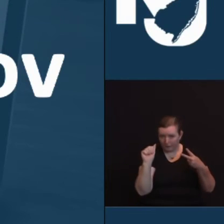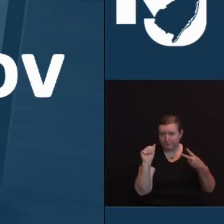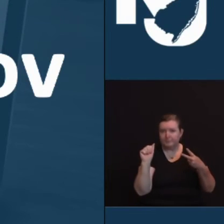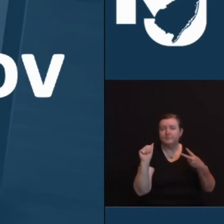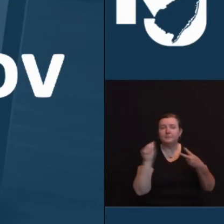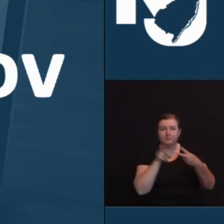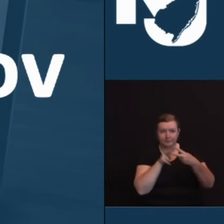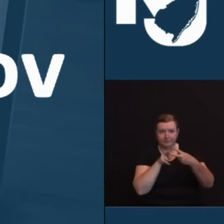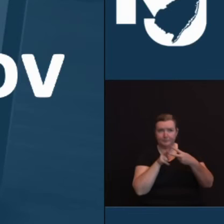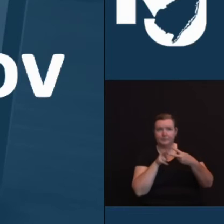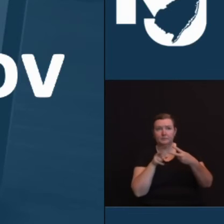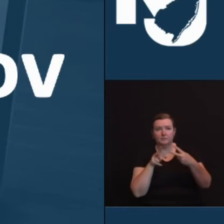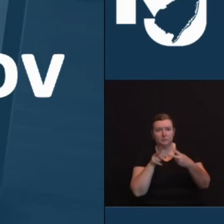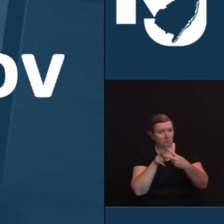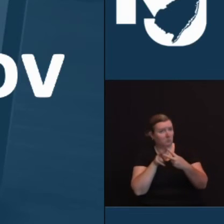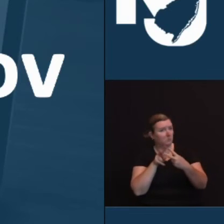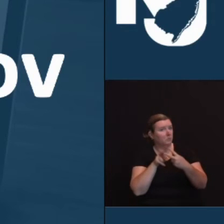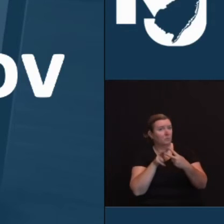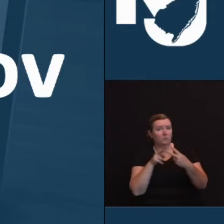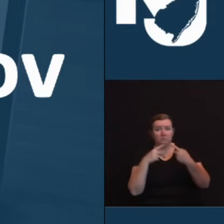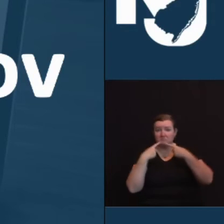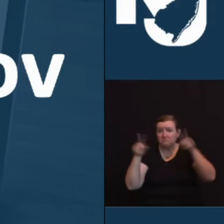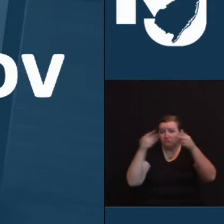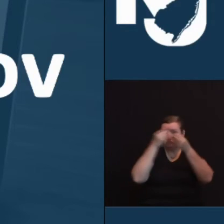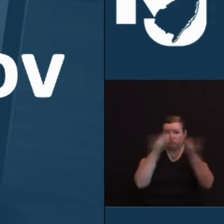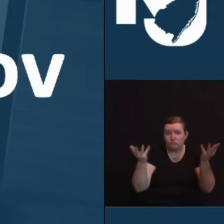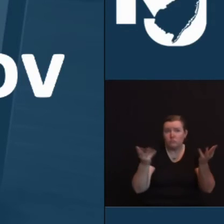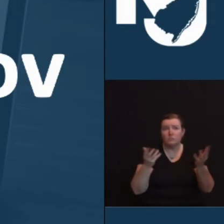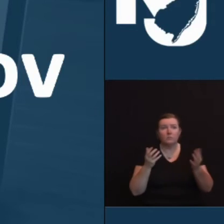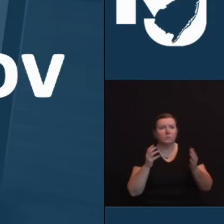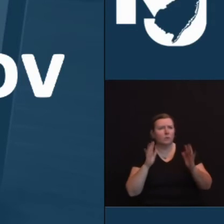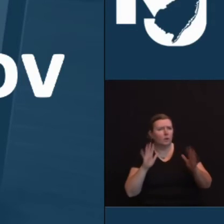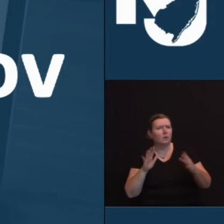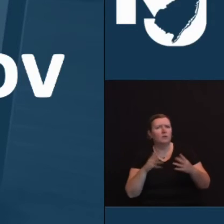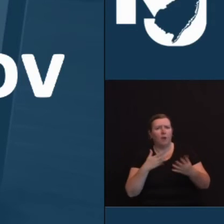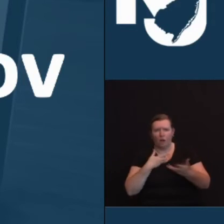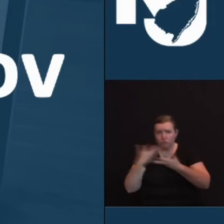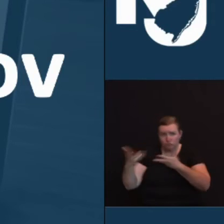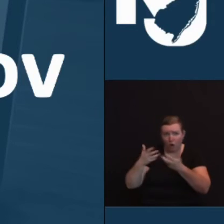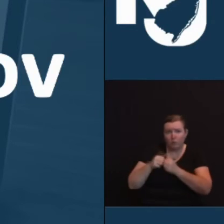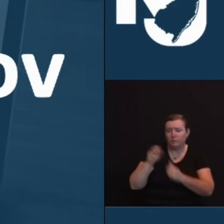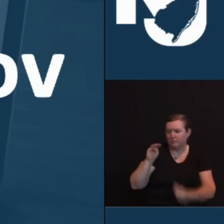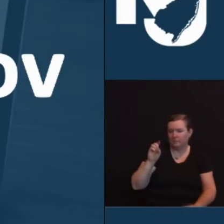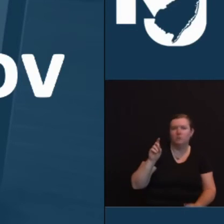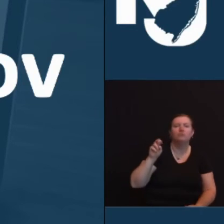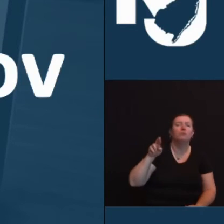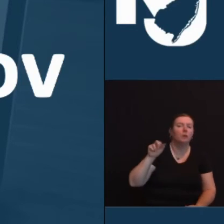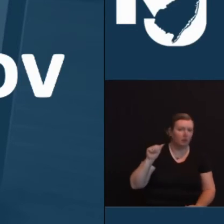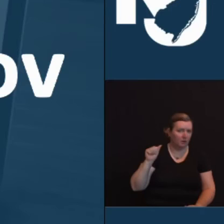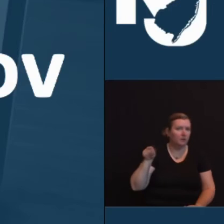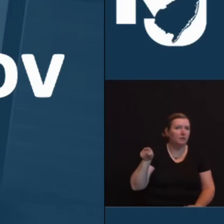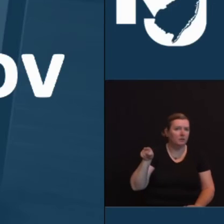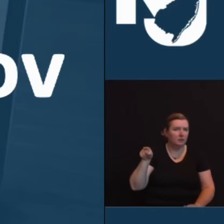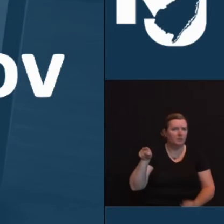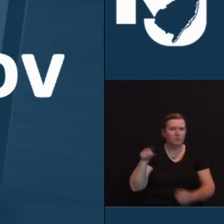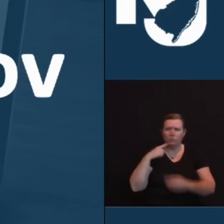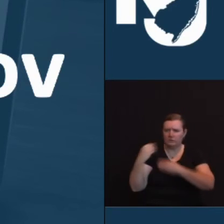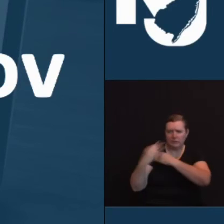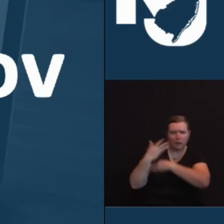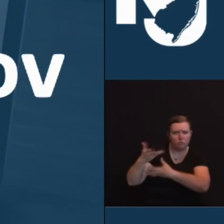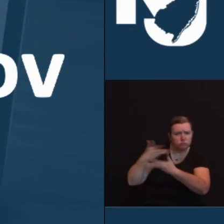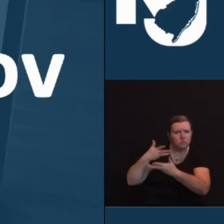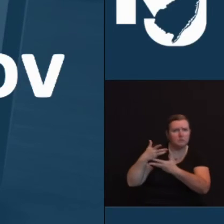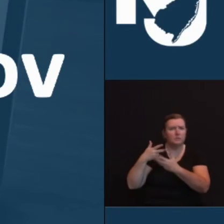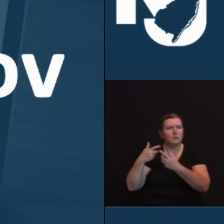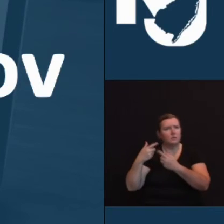and forth with Stefan Bancel, who was their CEO, who's been a very good advisor to Judy and me and our teams. That's all good news,